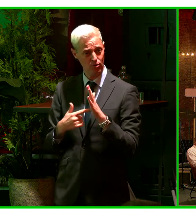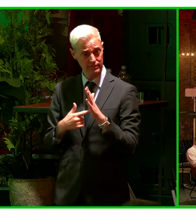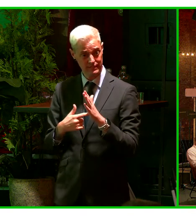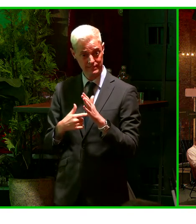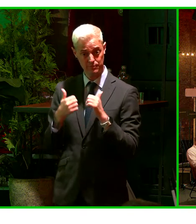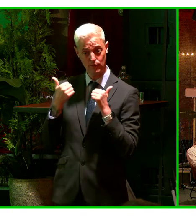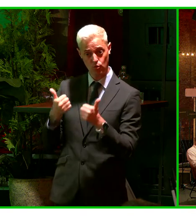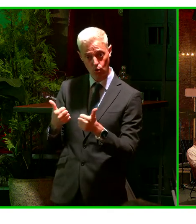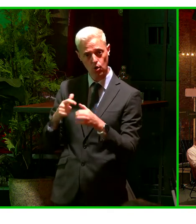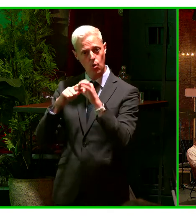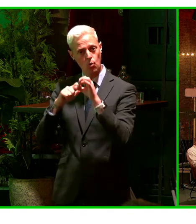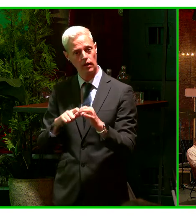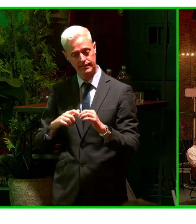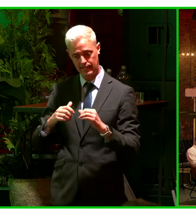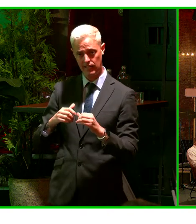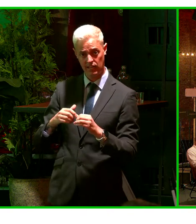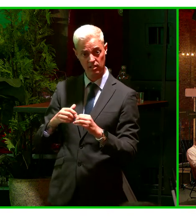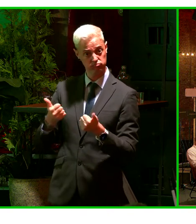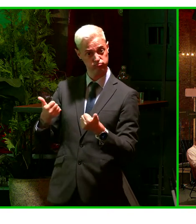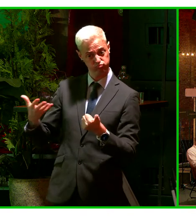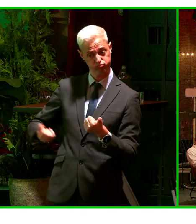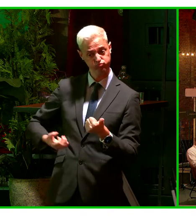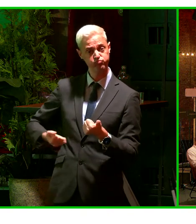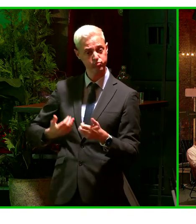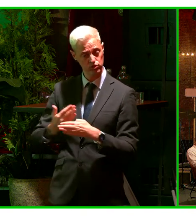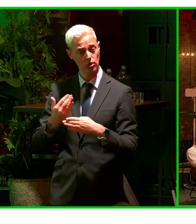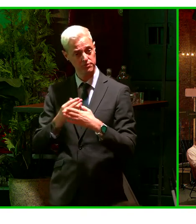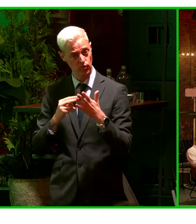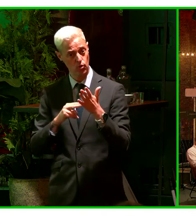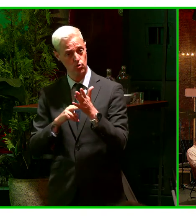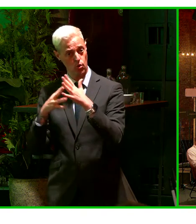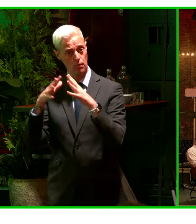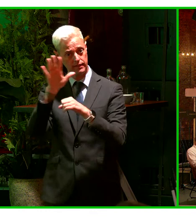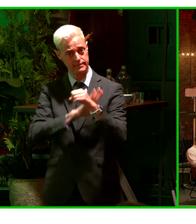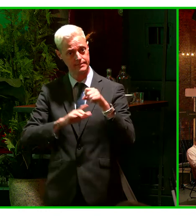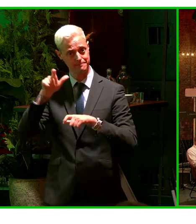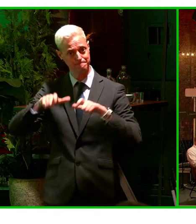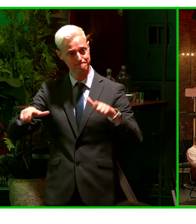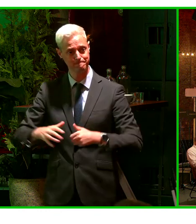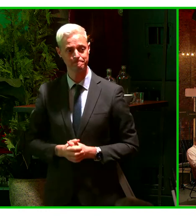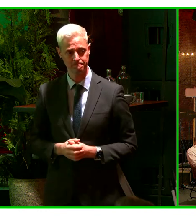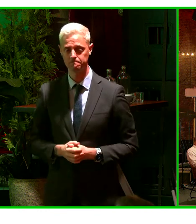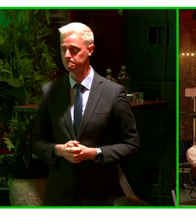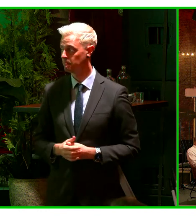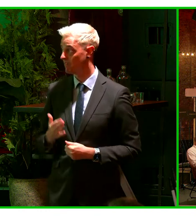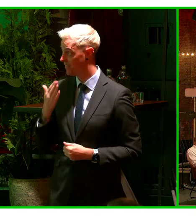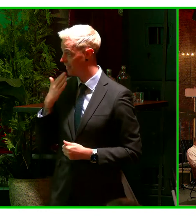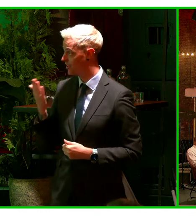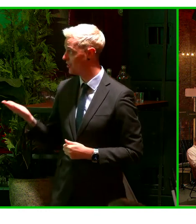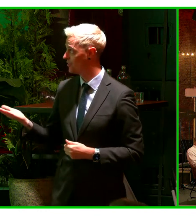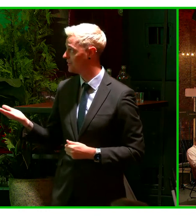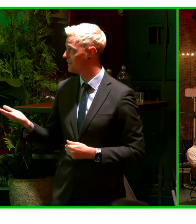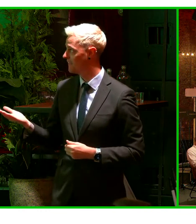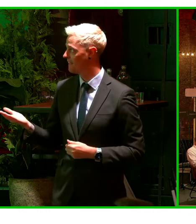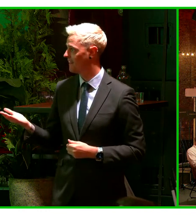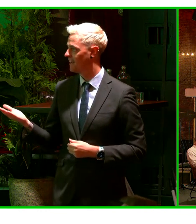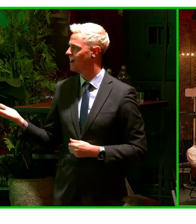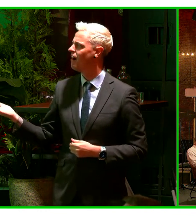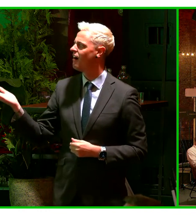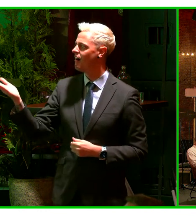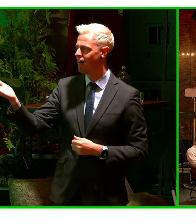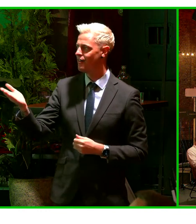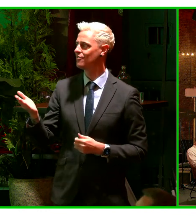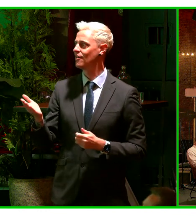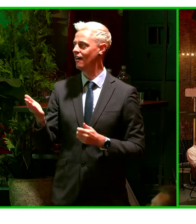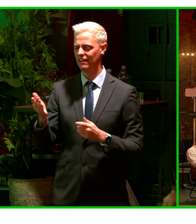well-paid jobs for the people of the Northwest. Thank you. I'll ask you a different one then, but at least we get a bit